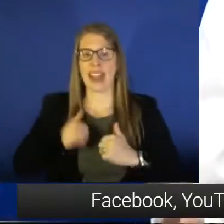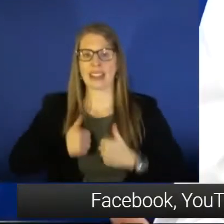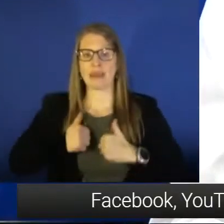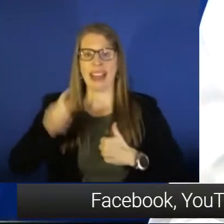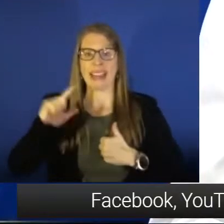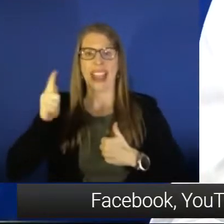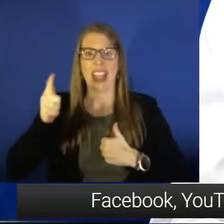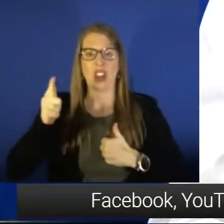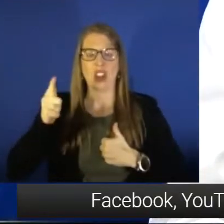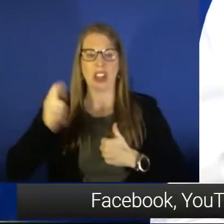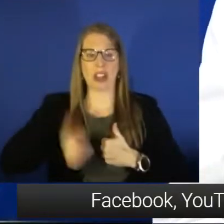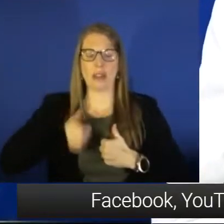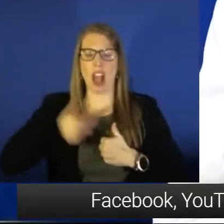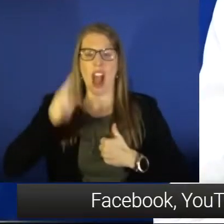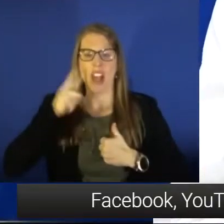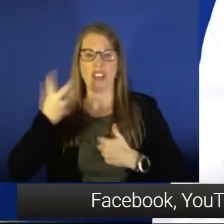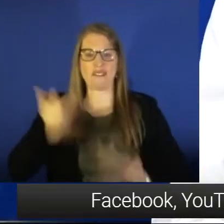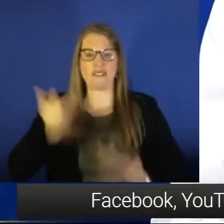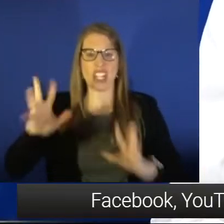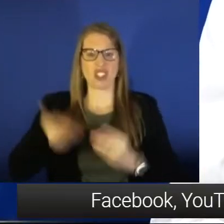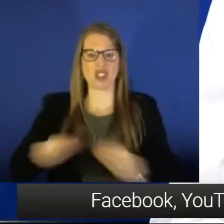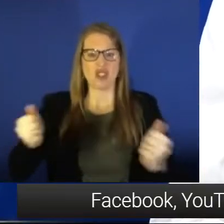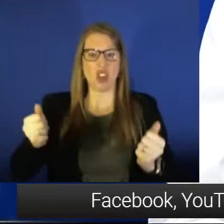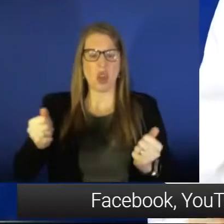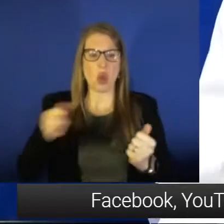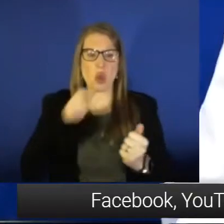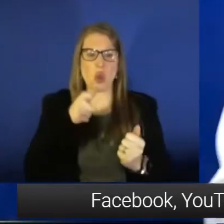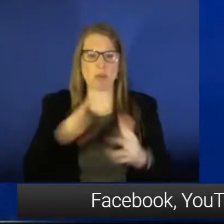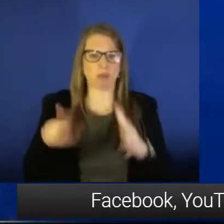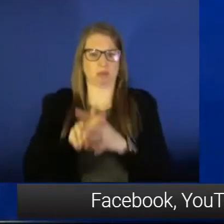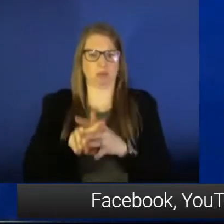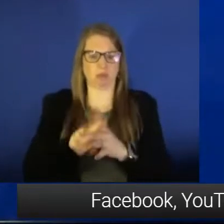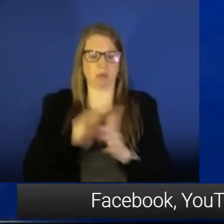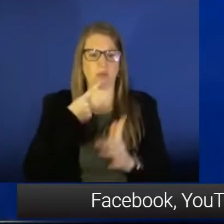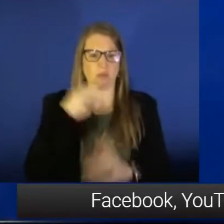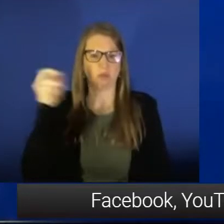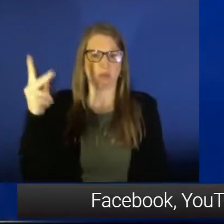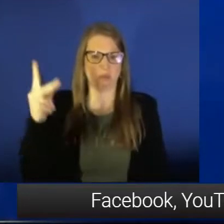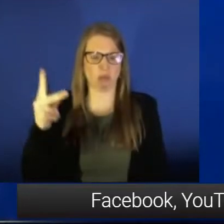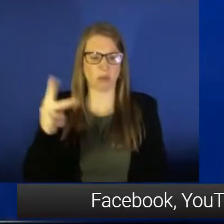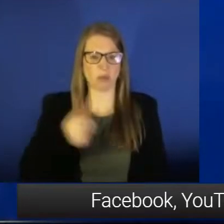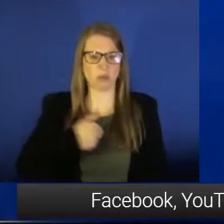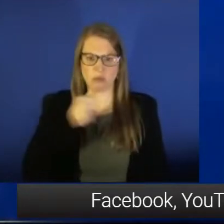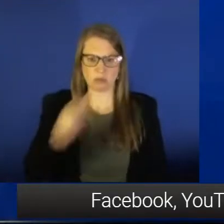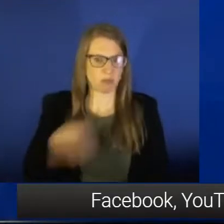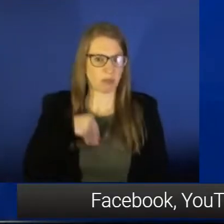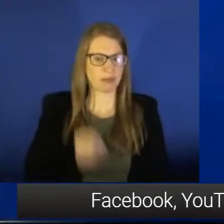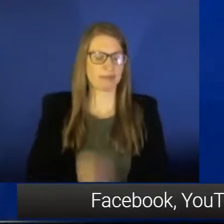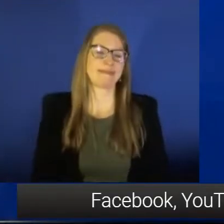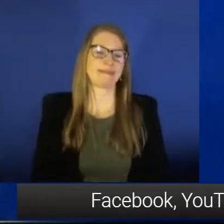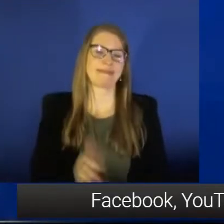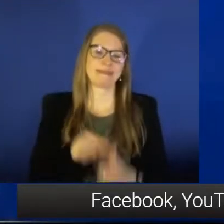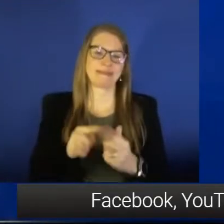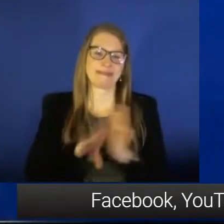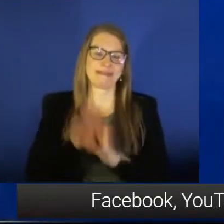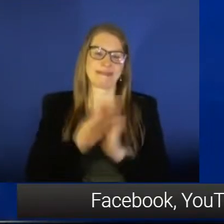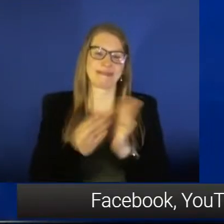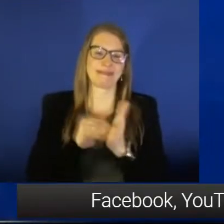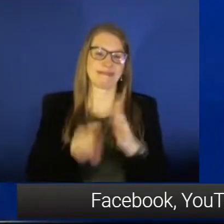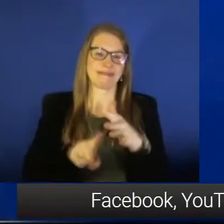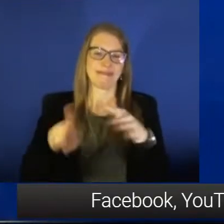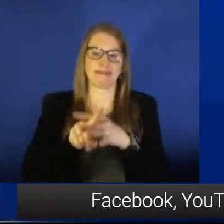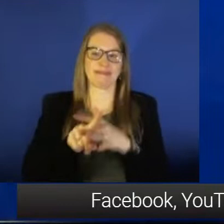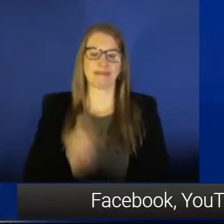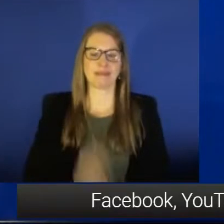supposed to be done with all that stuff. Right. Who said this was okay? This was not okay. and people, and it comes back. The other point is that these viruses and